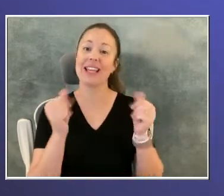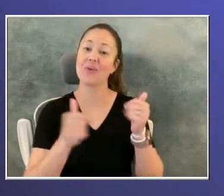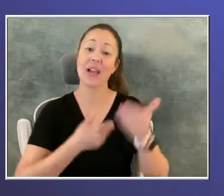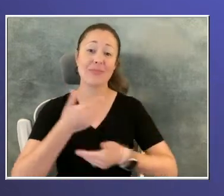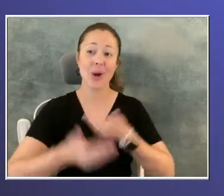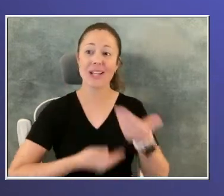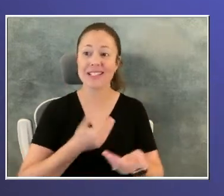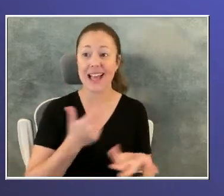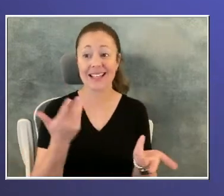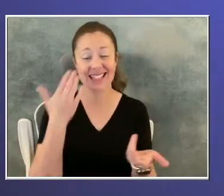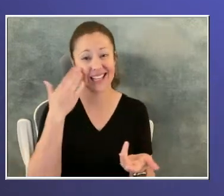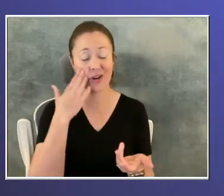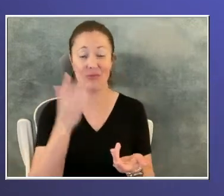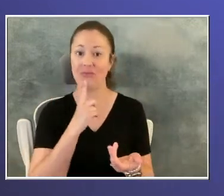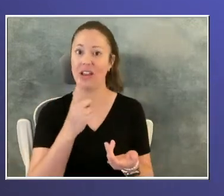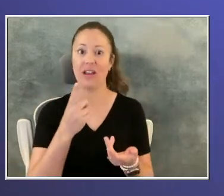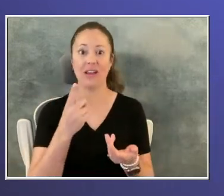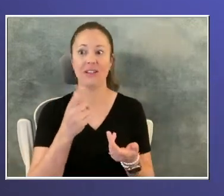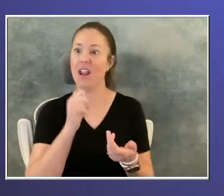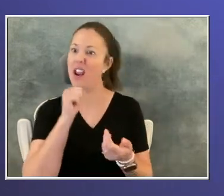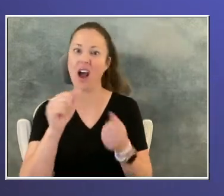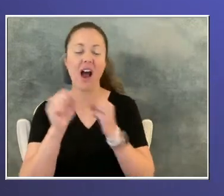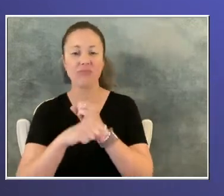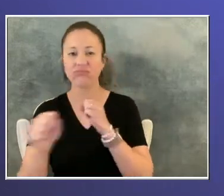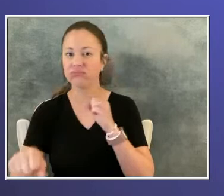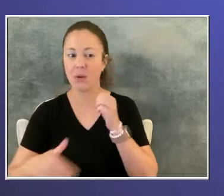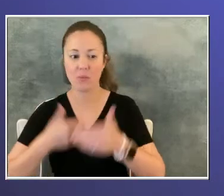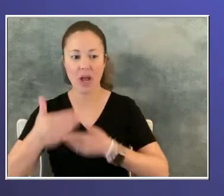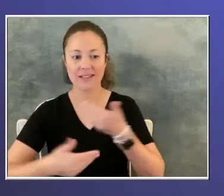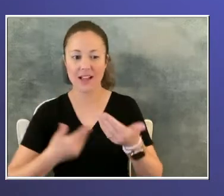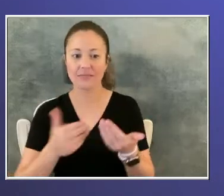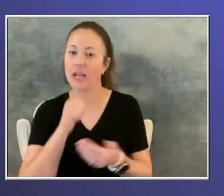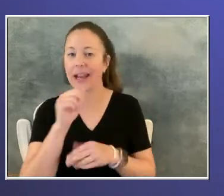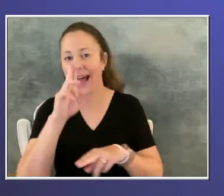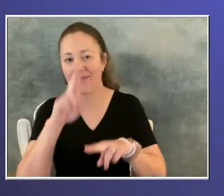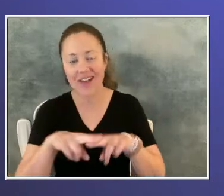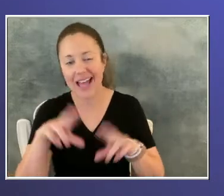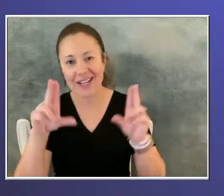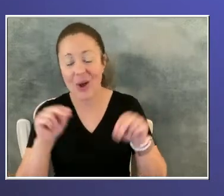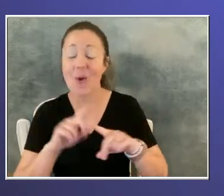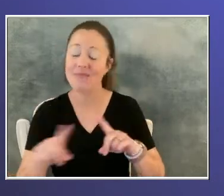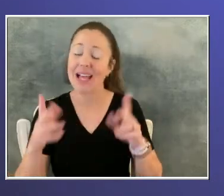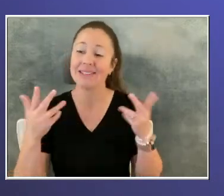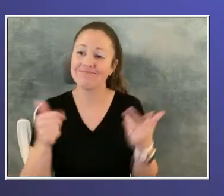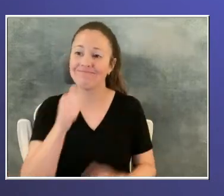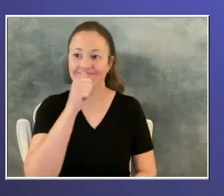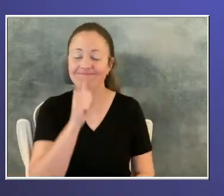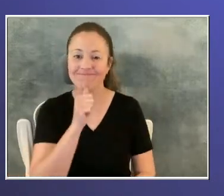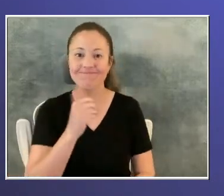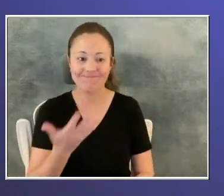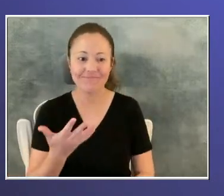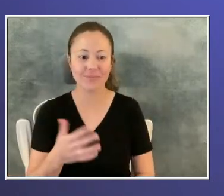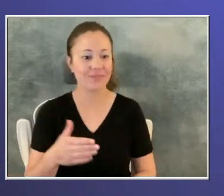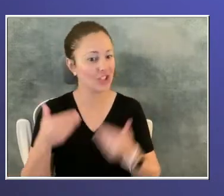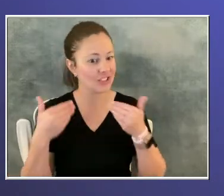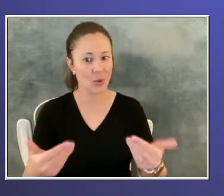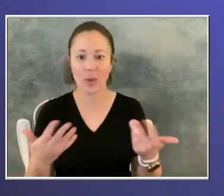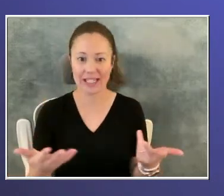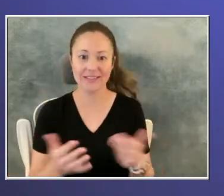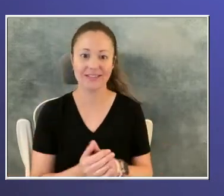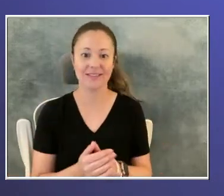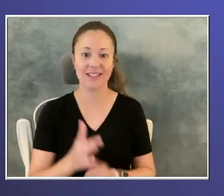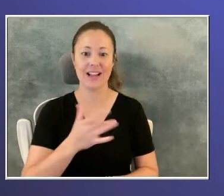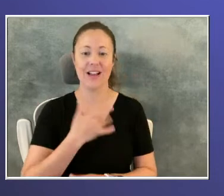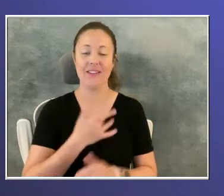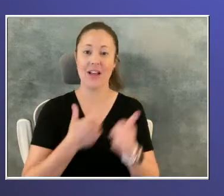it takes forever to get it done. So, I mean, it's never very fun, but it's you just do it. I mean, I feel like most